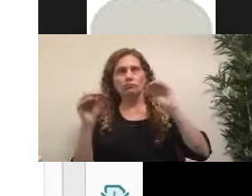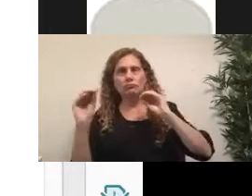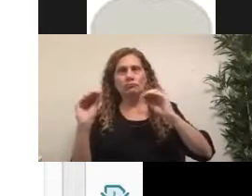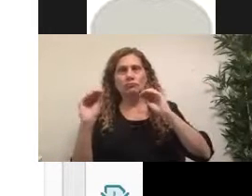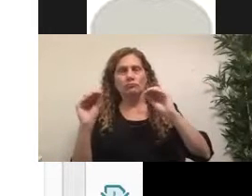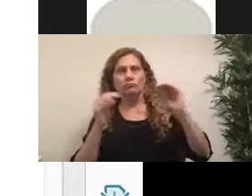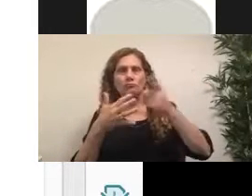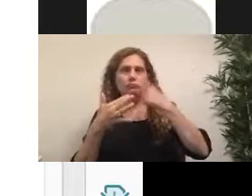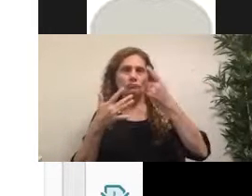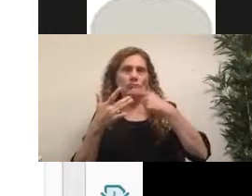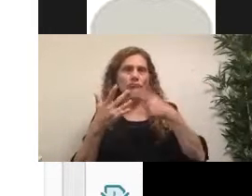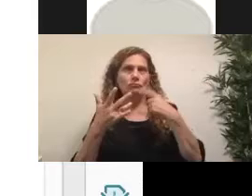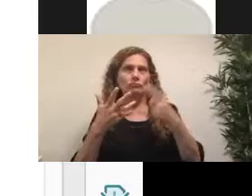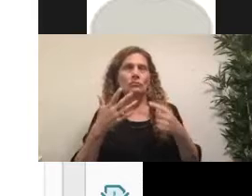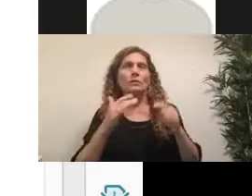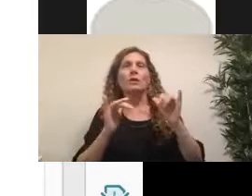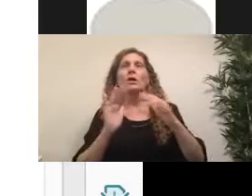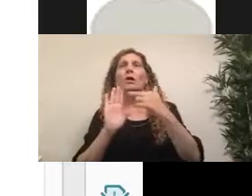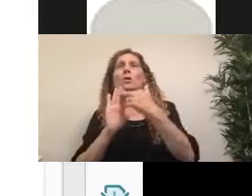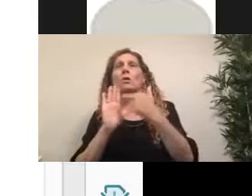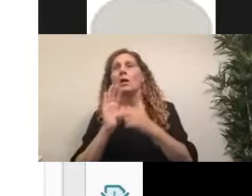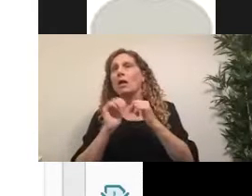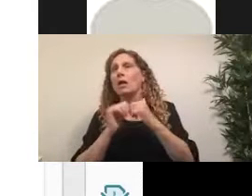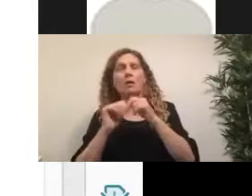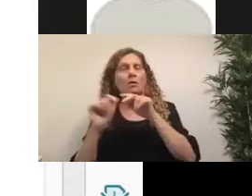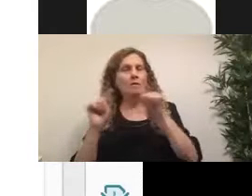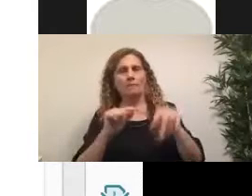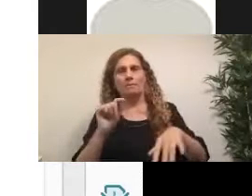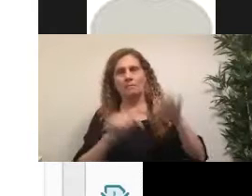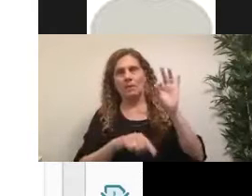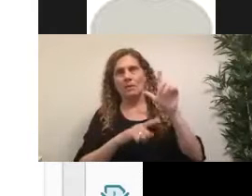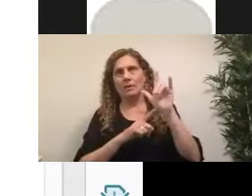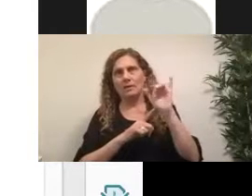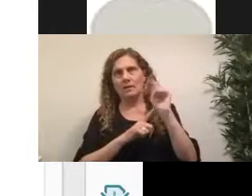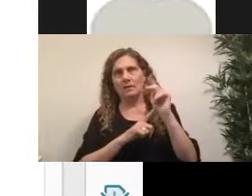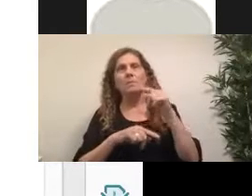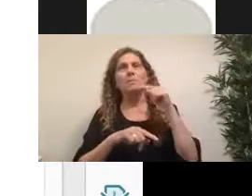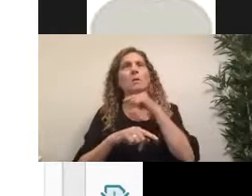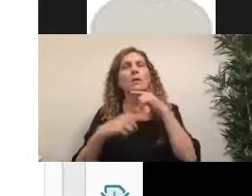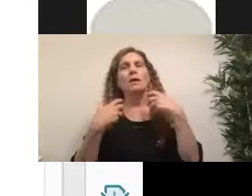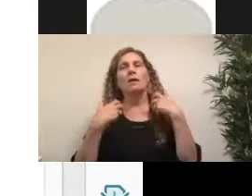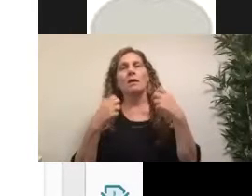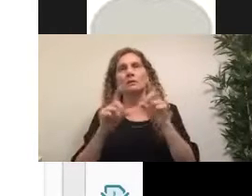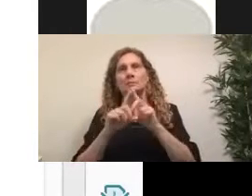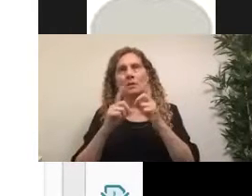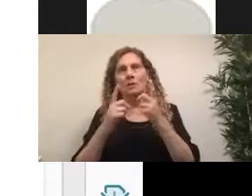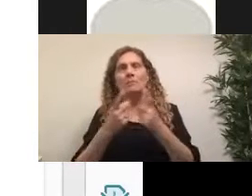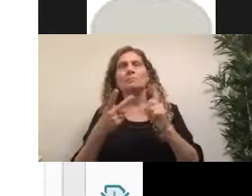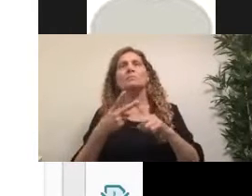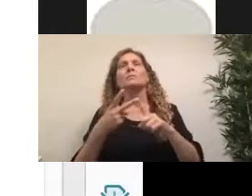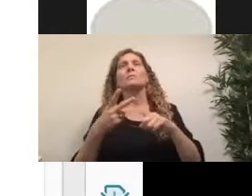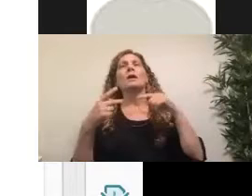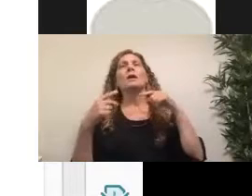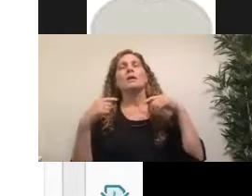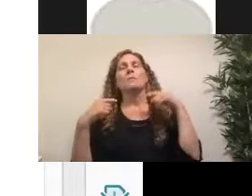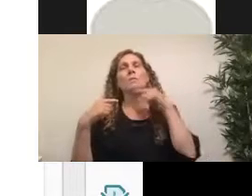on the screen, on the Milwaukee Health Department's Facebook page, or at milwaukee.gov/COVID toolkit. Any questions about the Crush COVID Crew